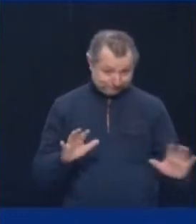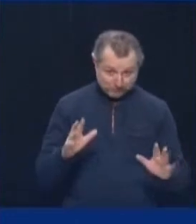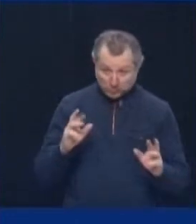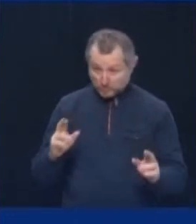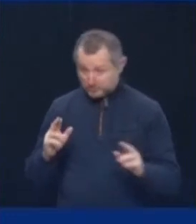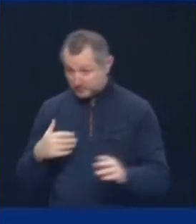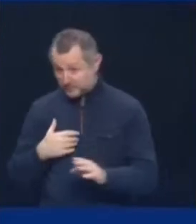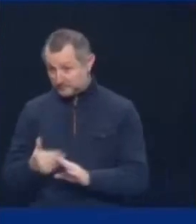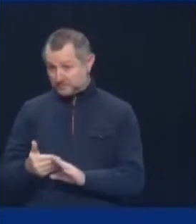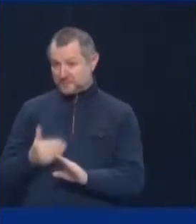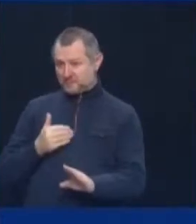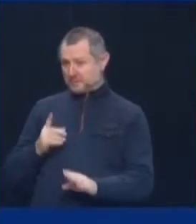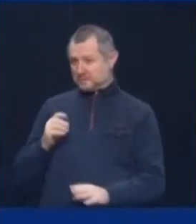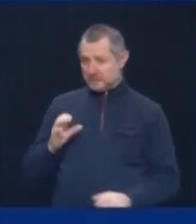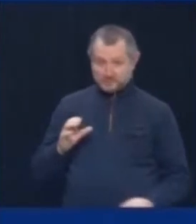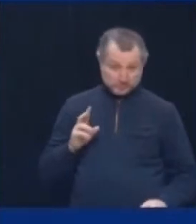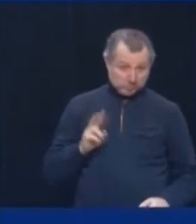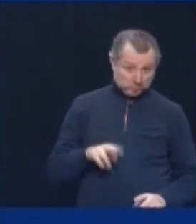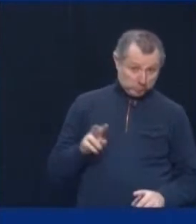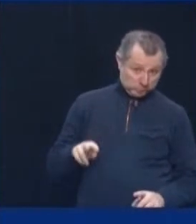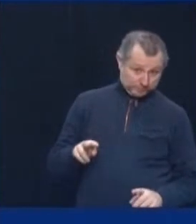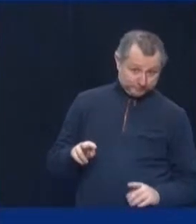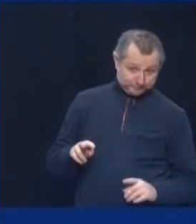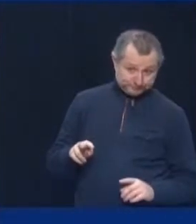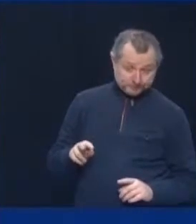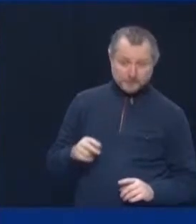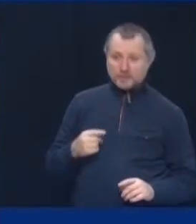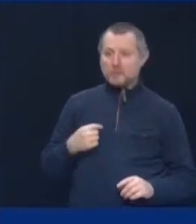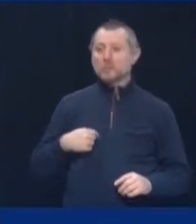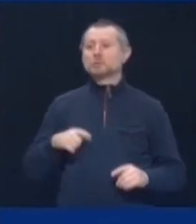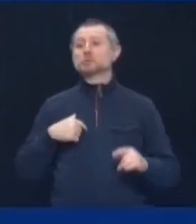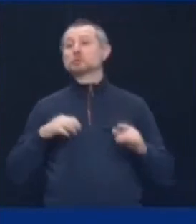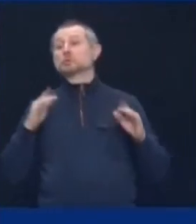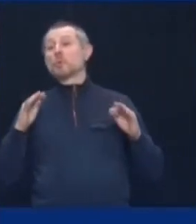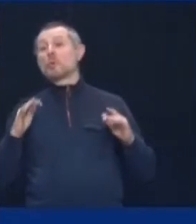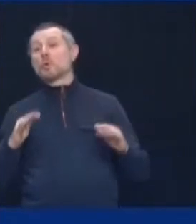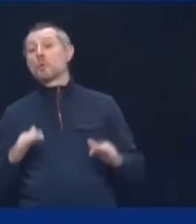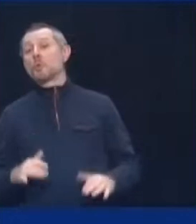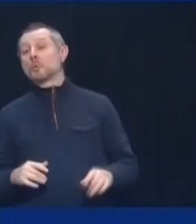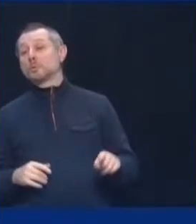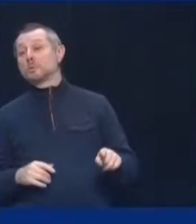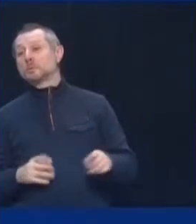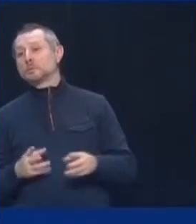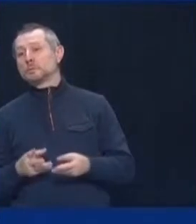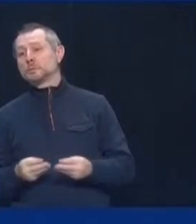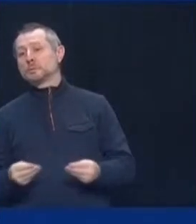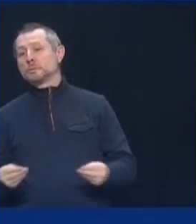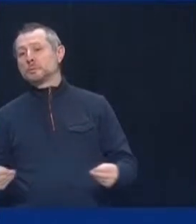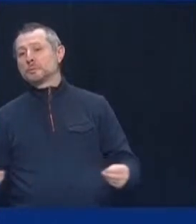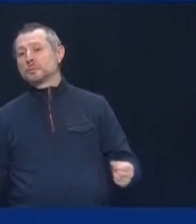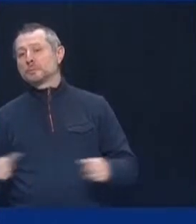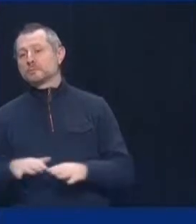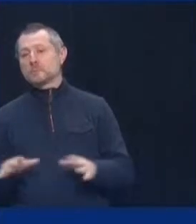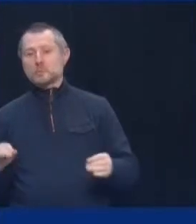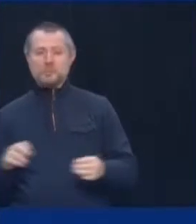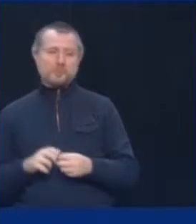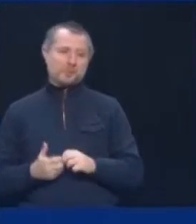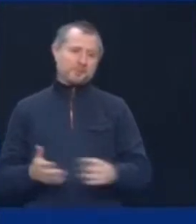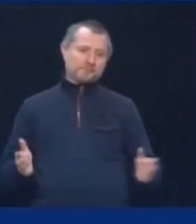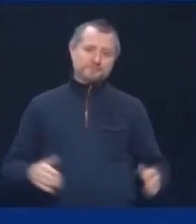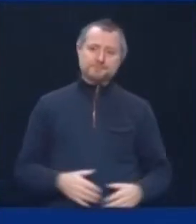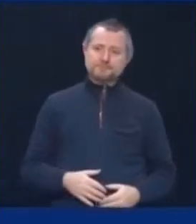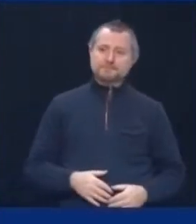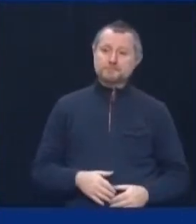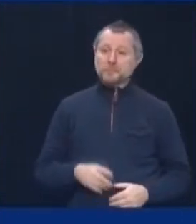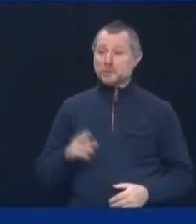December 22nd, the snow is not an issue. And, you know, this is UPS, this